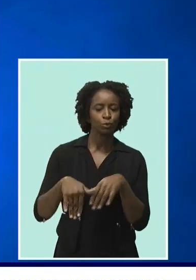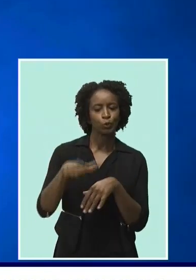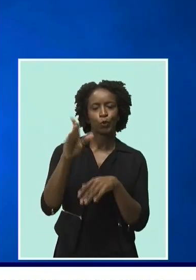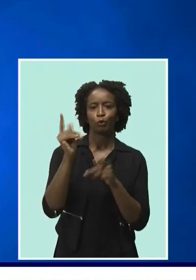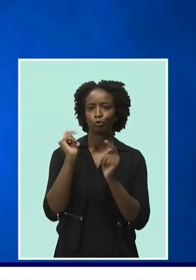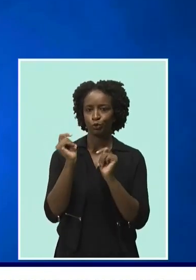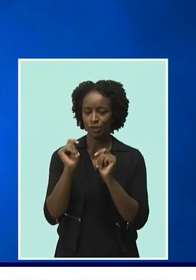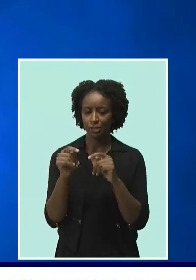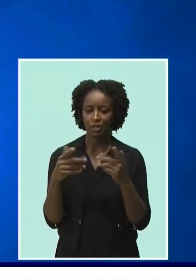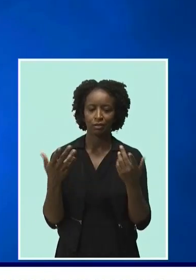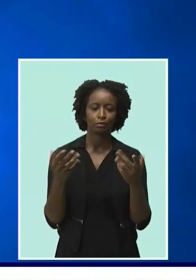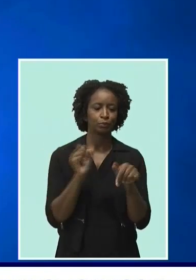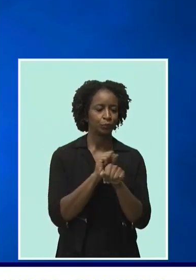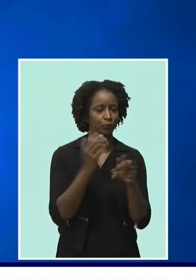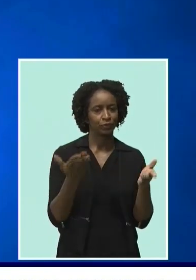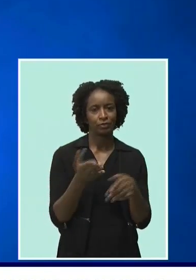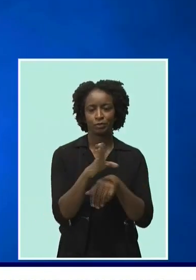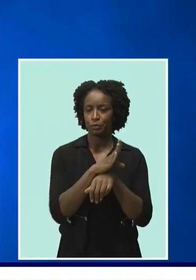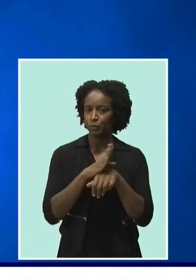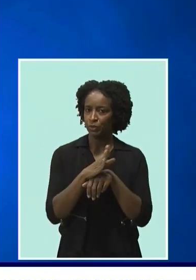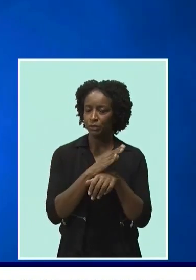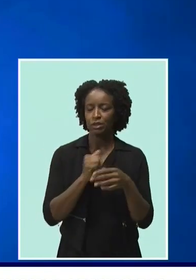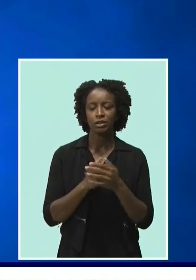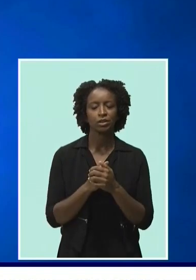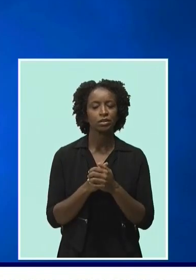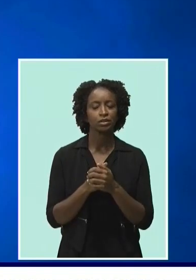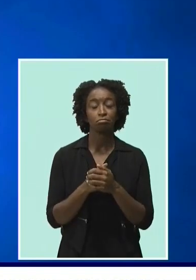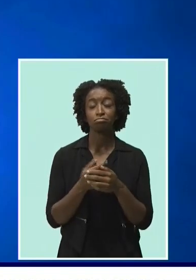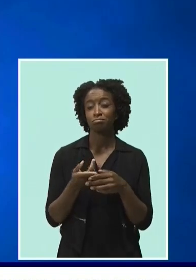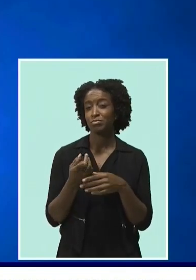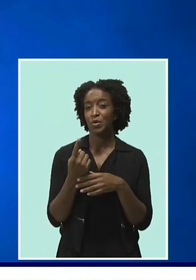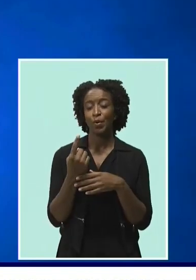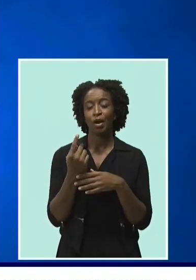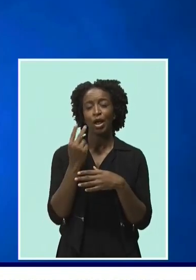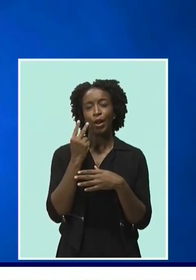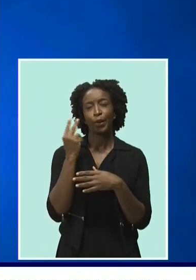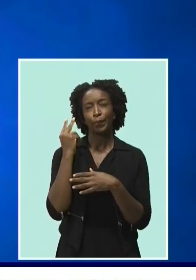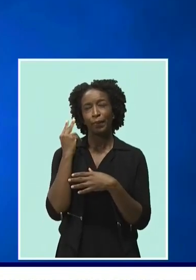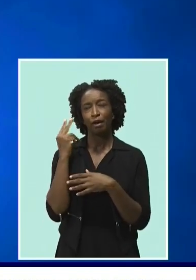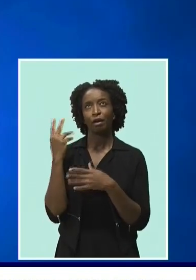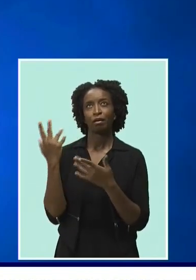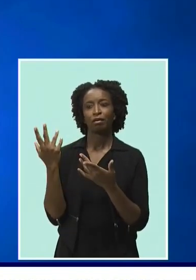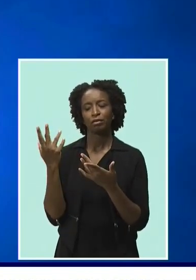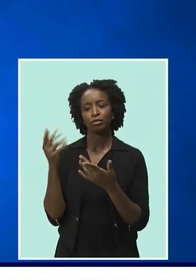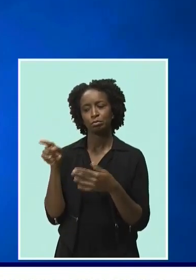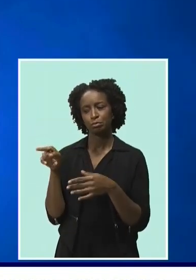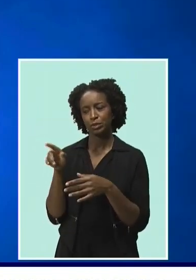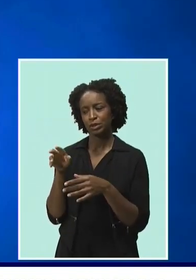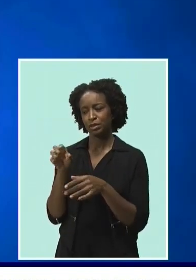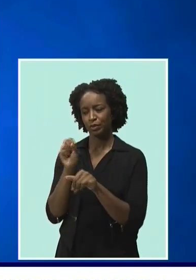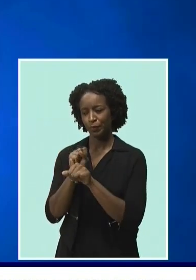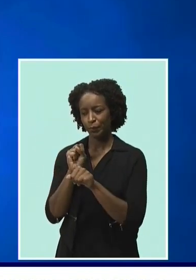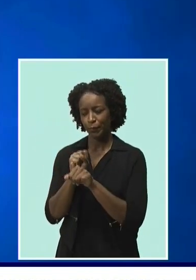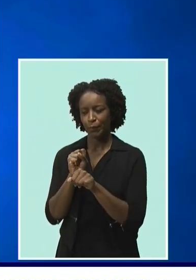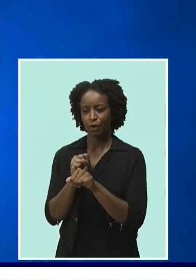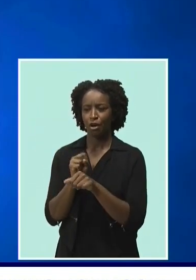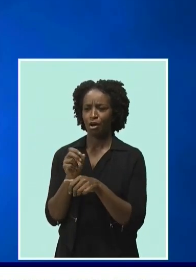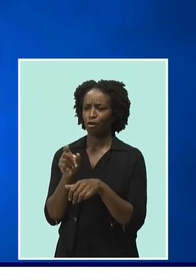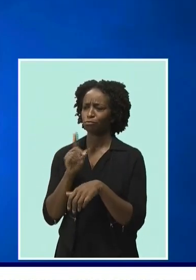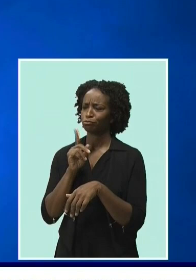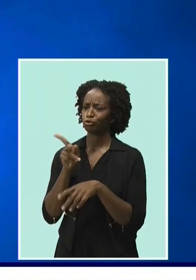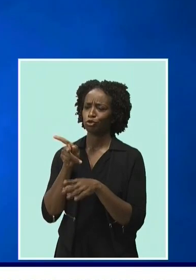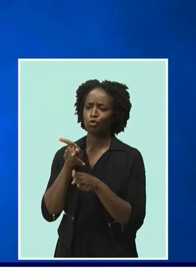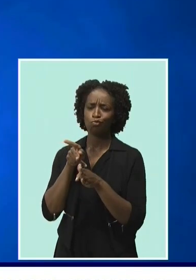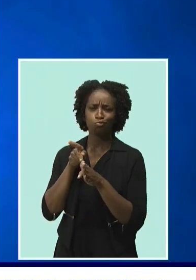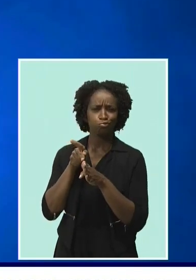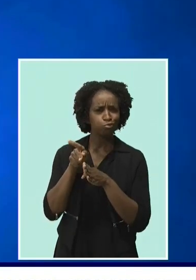President Keith Goddard said he was the most professional broadcaster of the last two decades. As a veteran broadcaster, he had a love